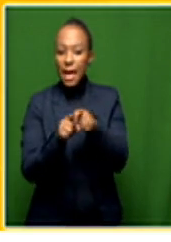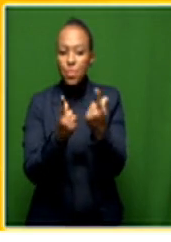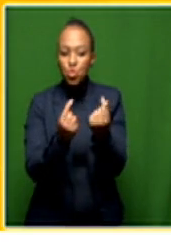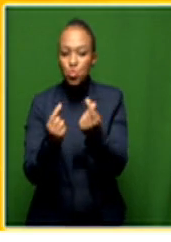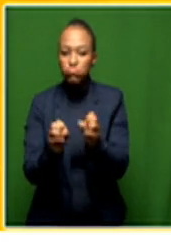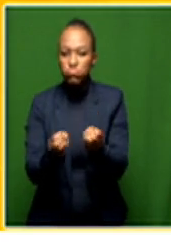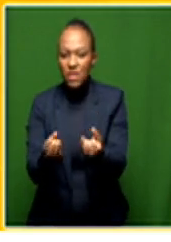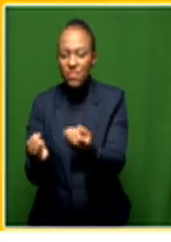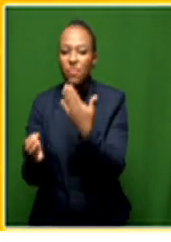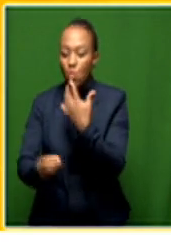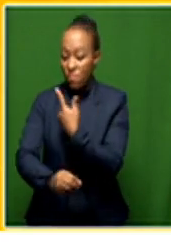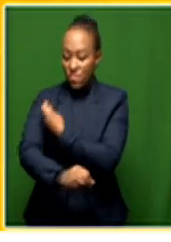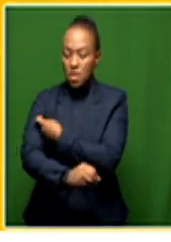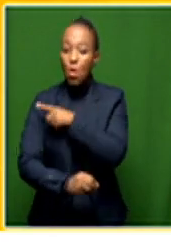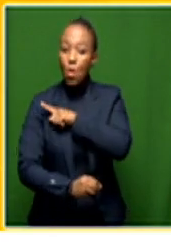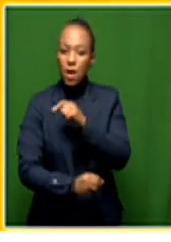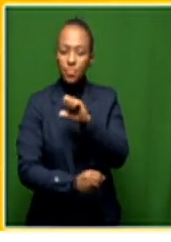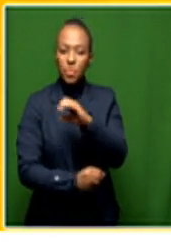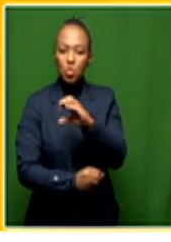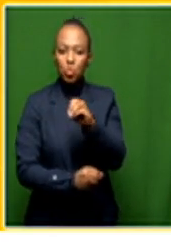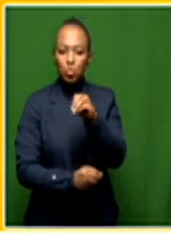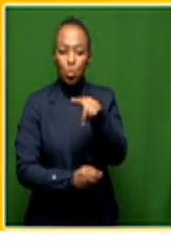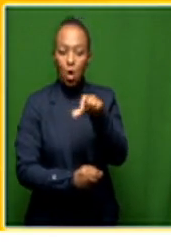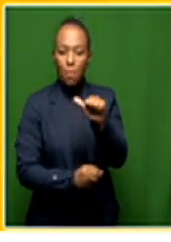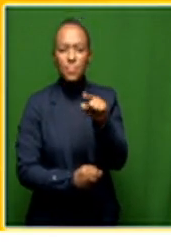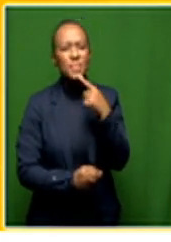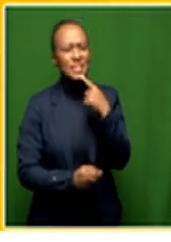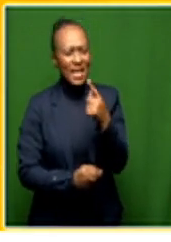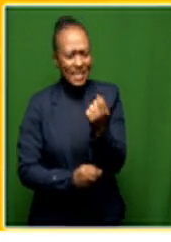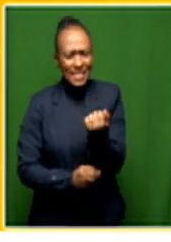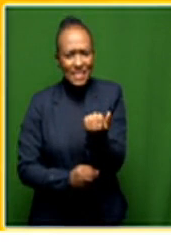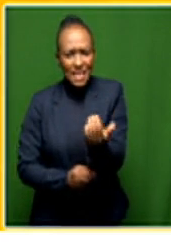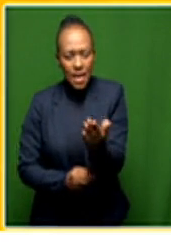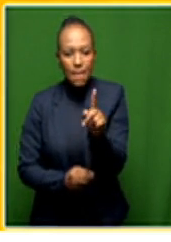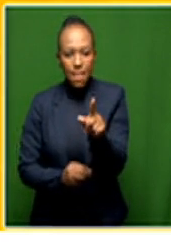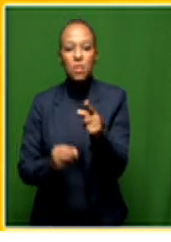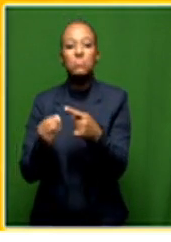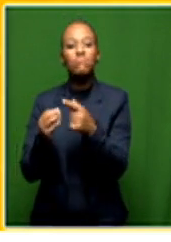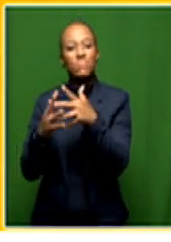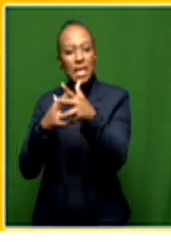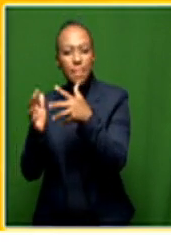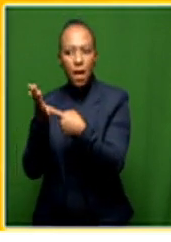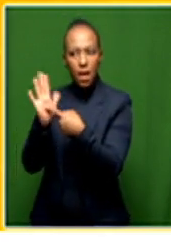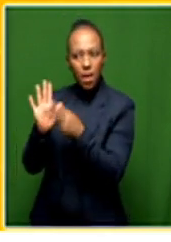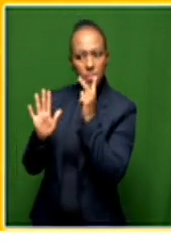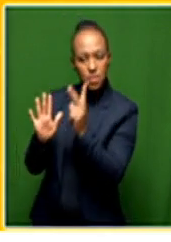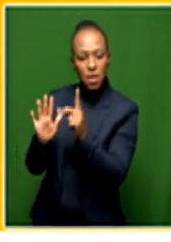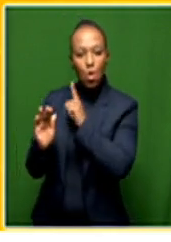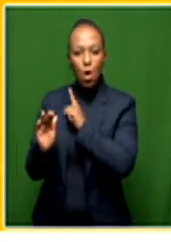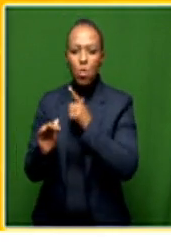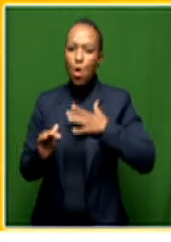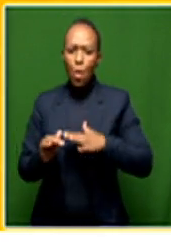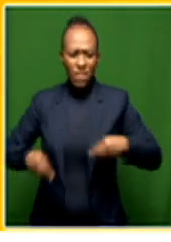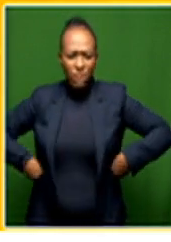vaccines. Now, Scopa says that the tender process needs to be transparent in order to avoid the same scenario of maladministration